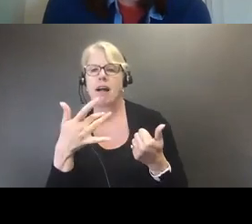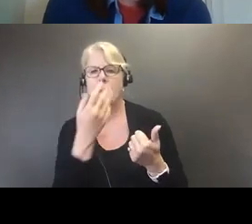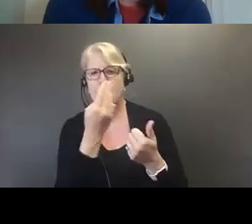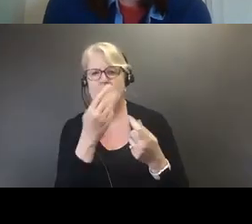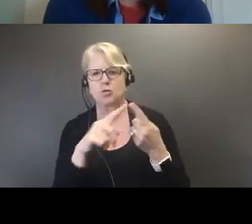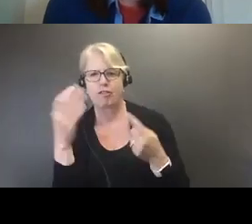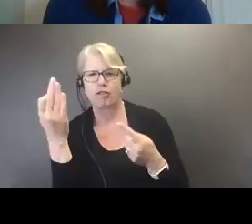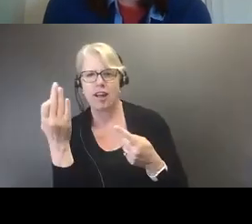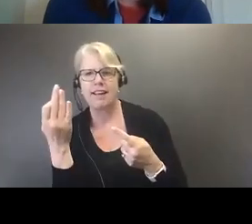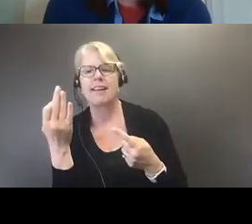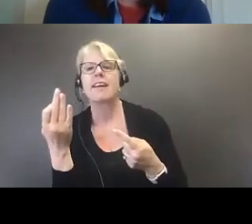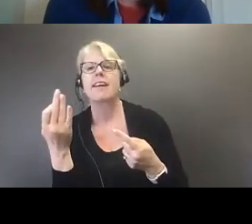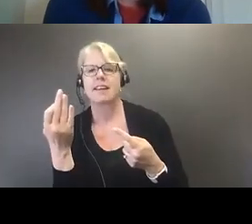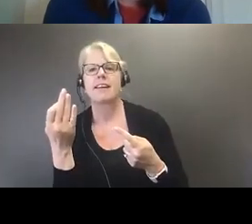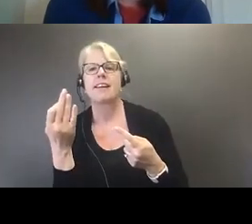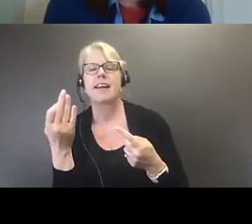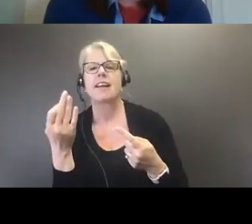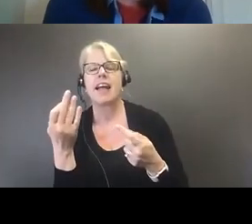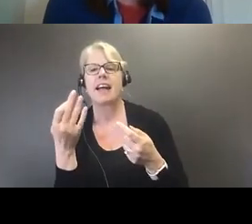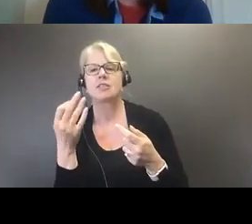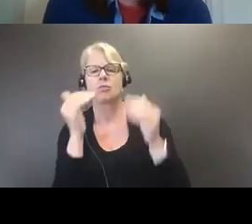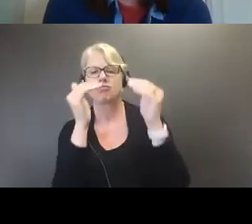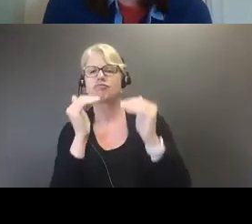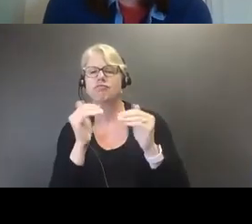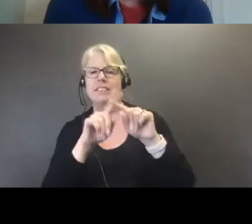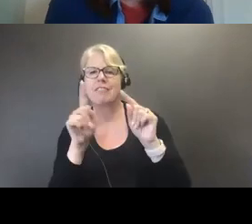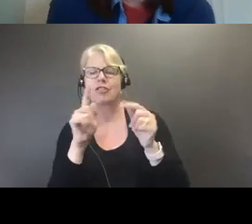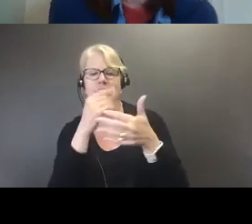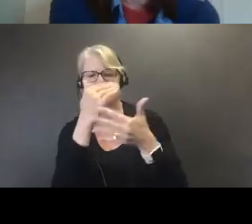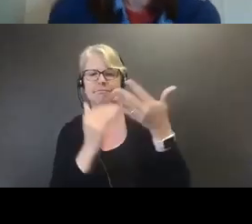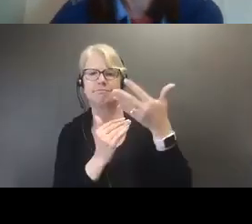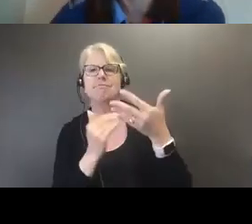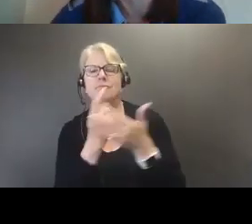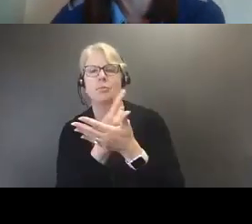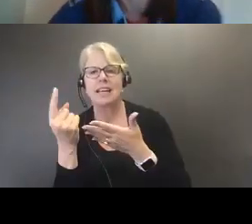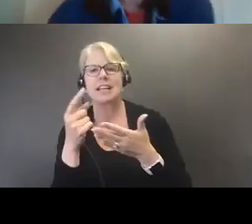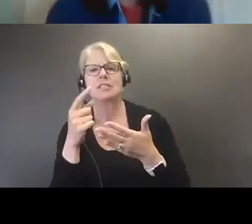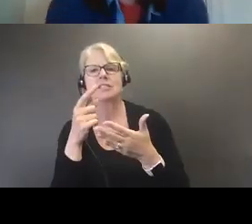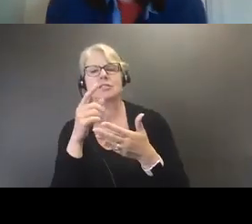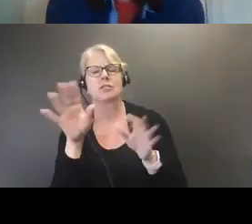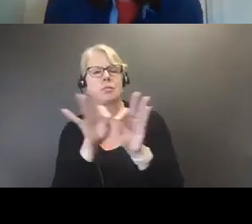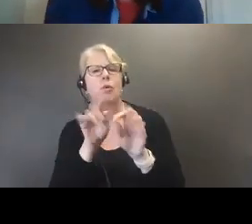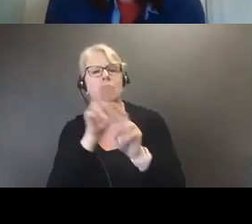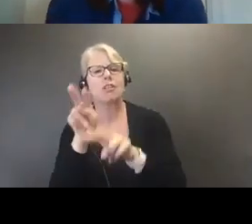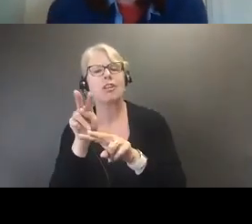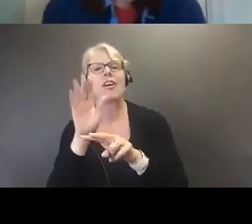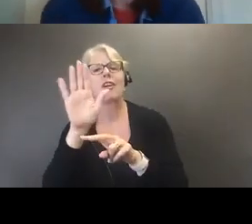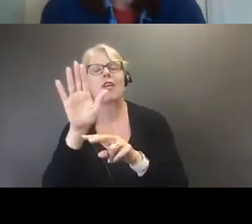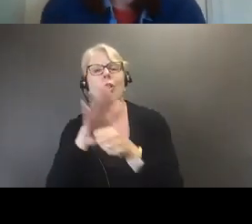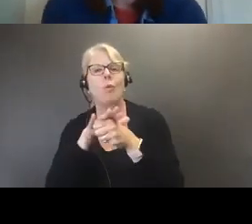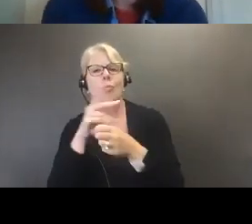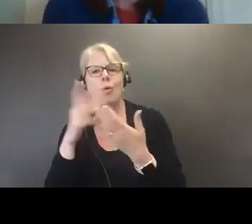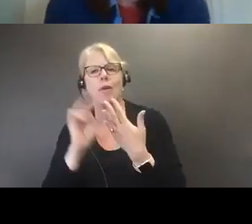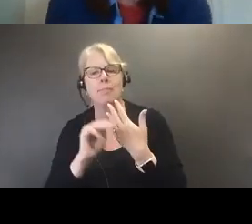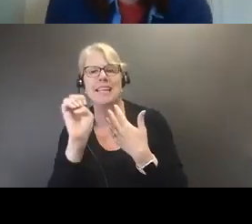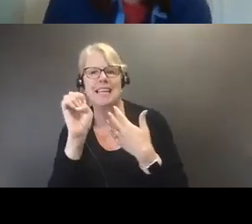Friday and consistently throughout the week. So there's a little note there to check local programming schedules for details, and I'll have a bit more information about